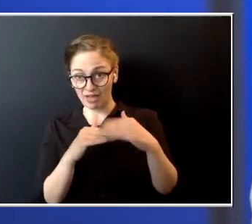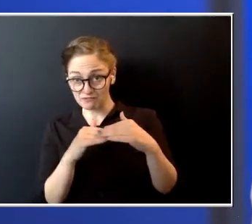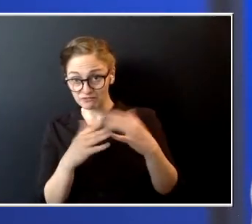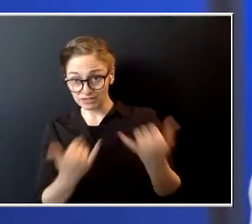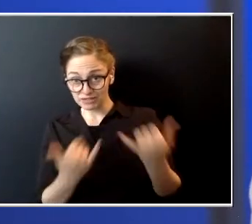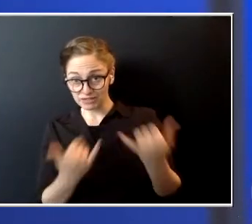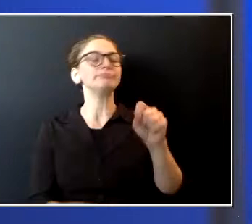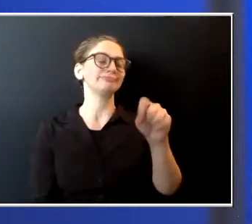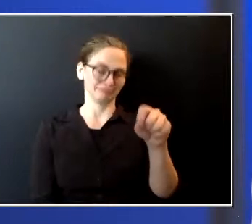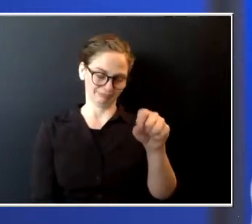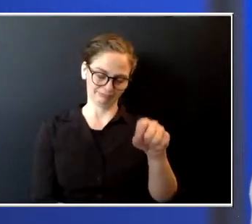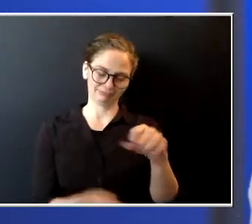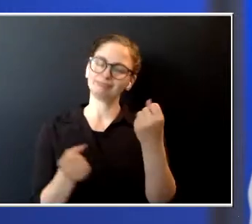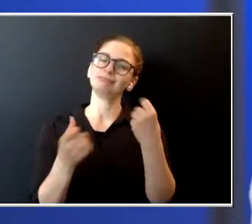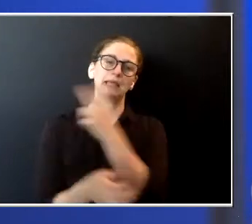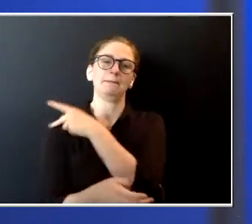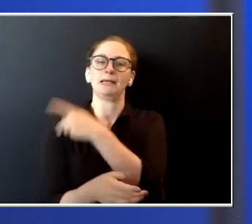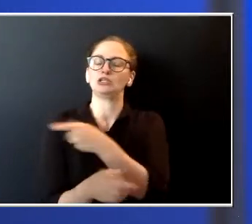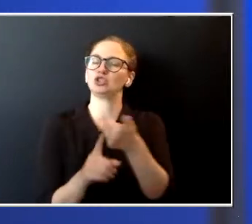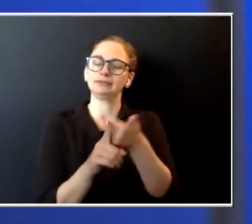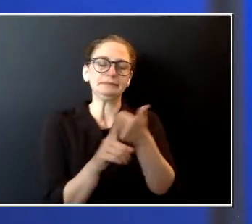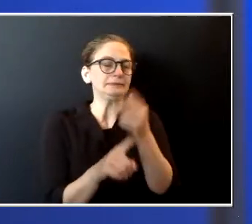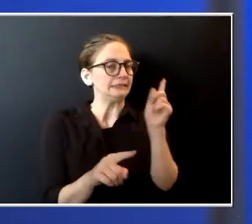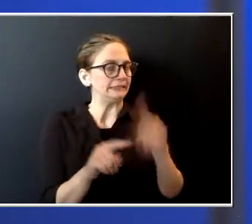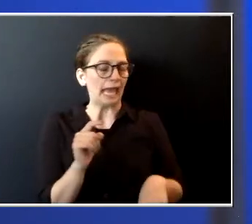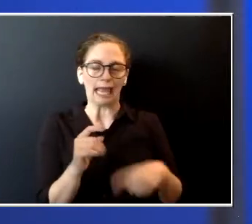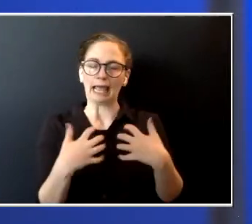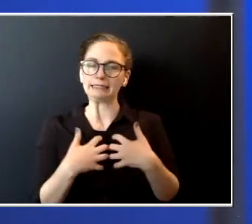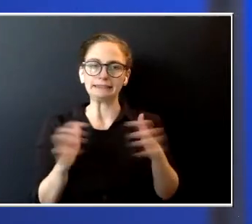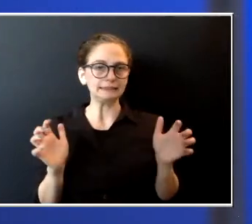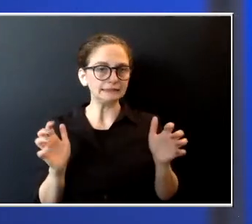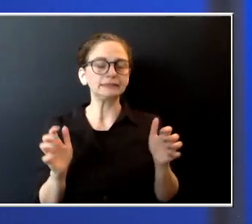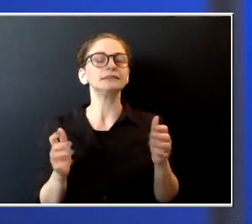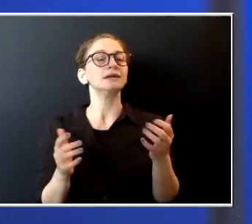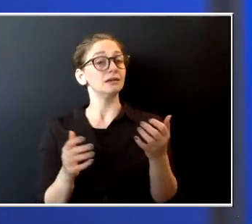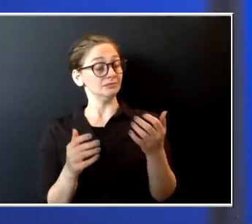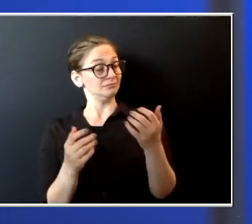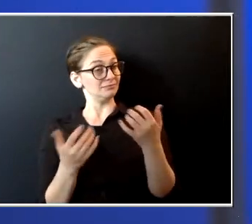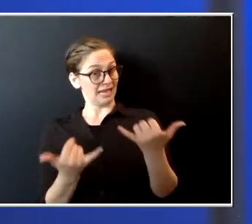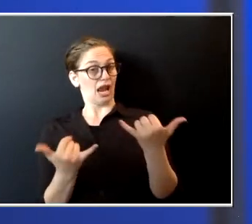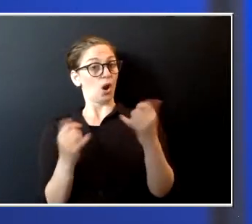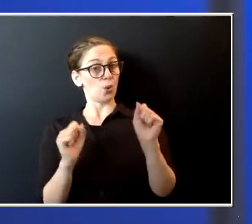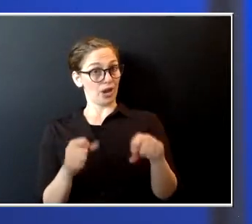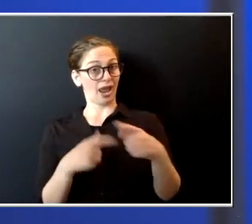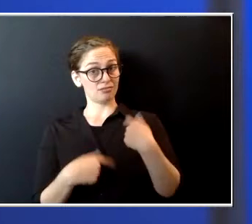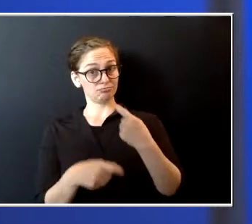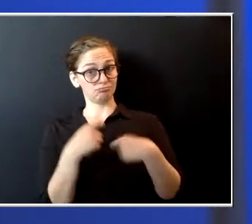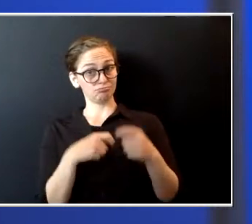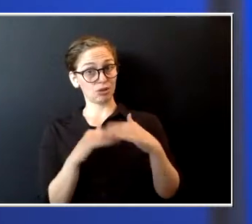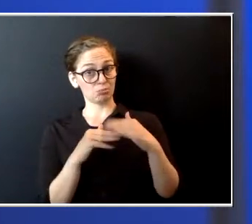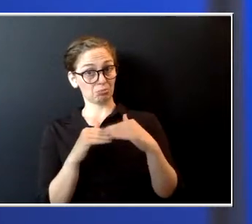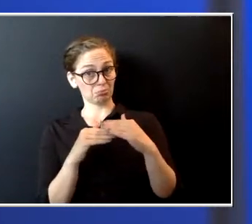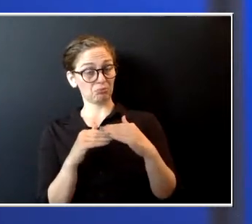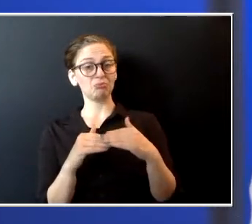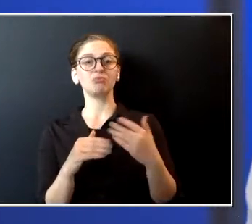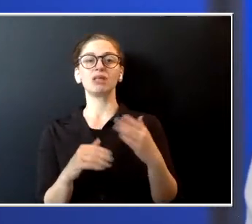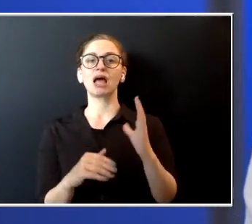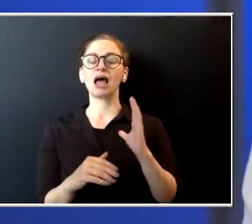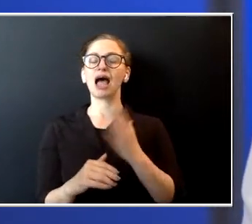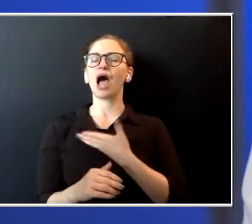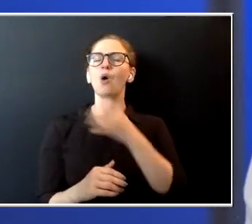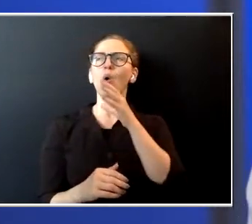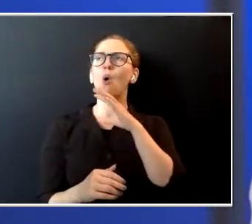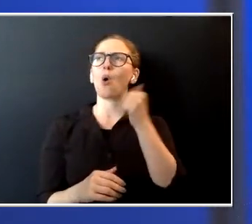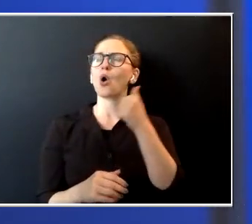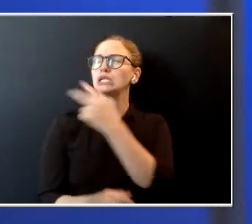valve. So, so we have a lot of patients in their 80s and 90s who go through this procedure. Our oldest patient went through it was actually 102. Holy